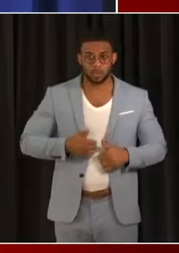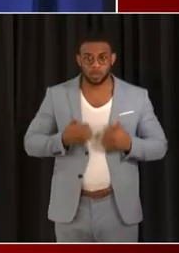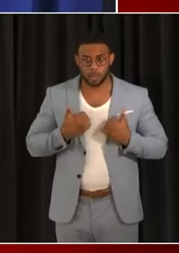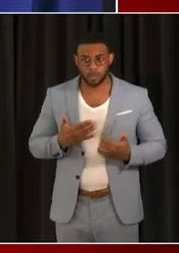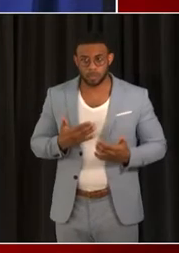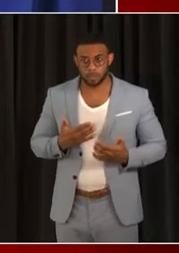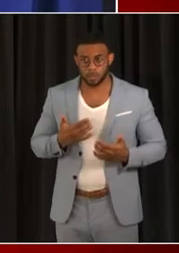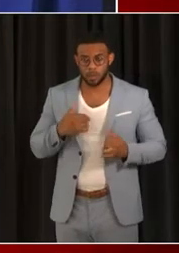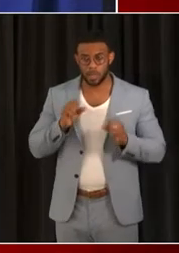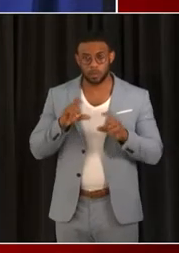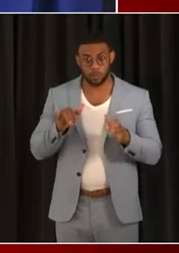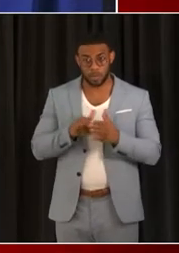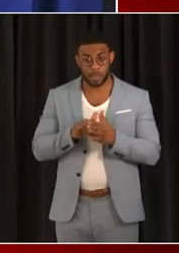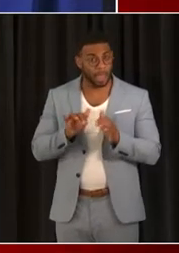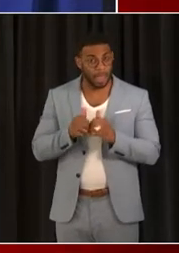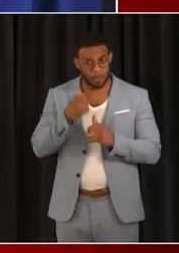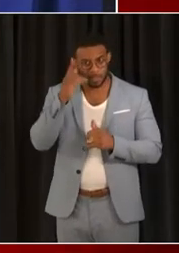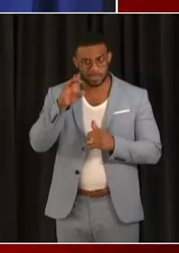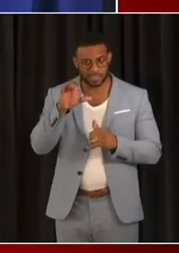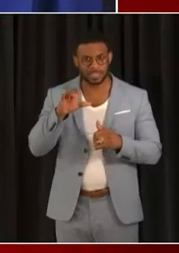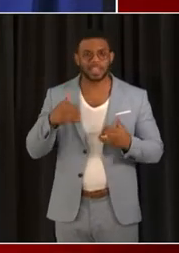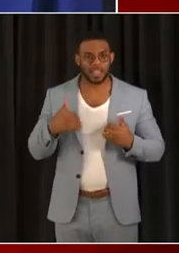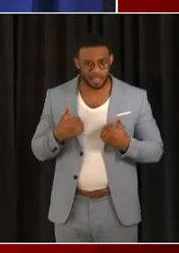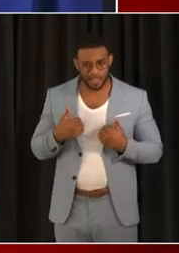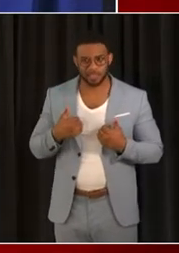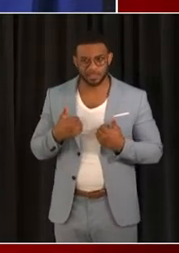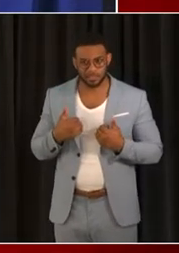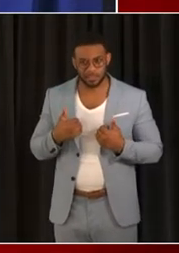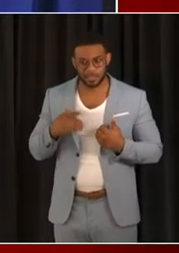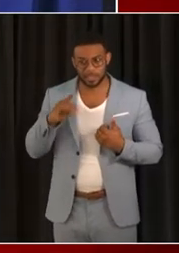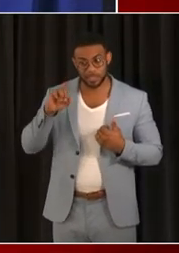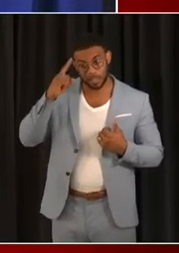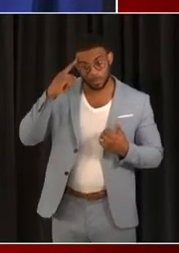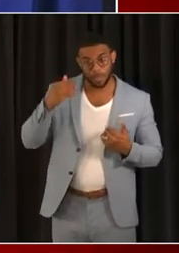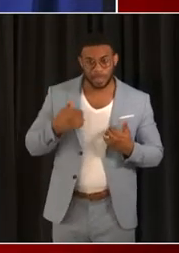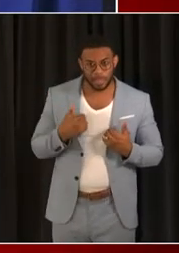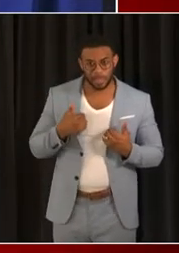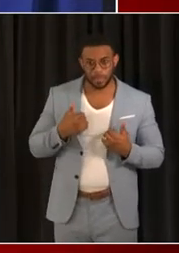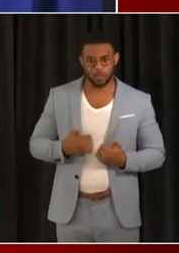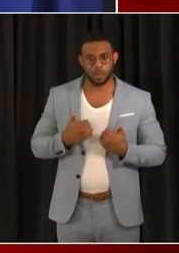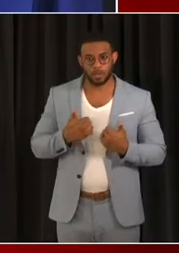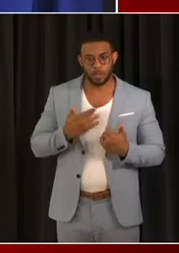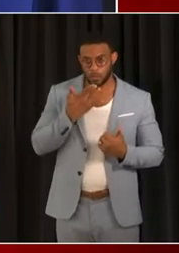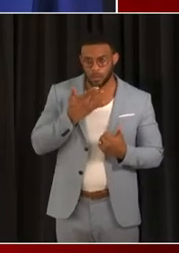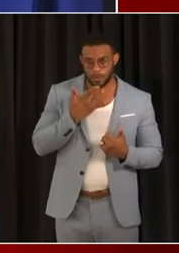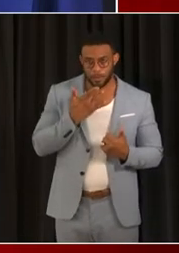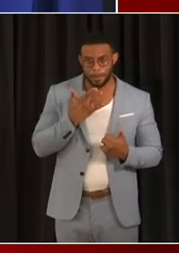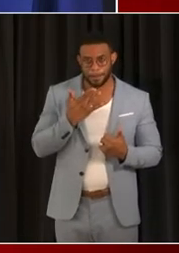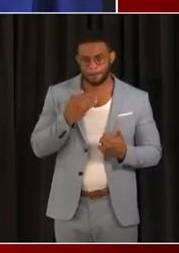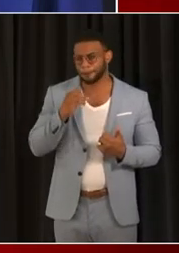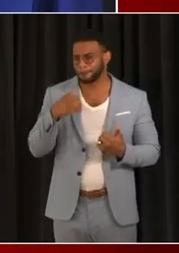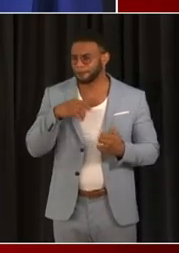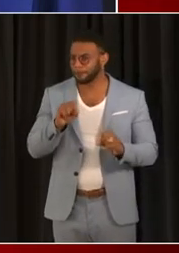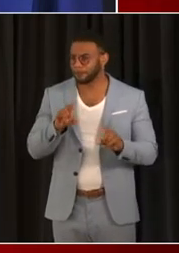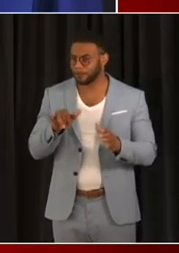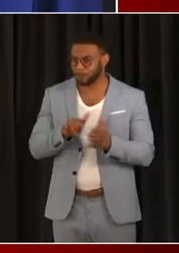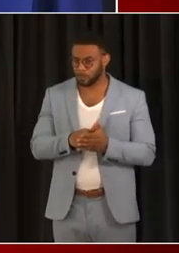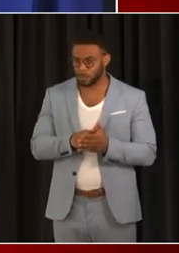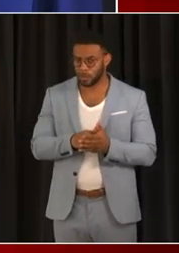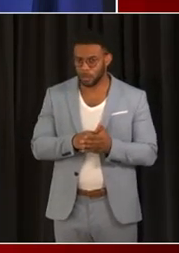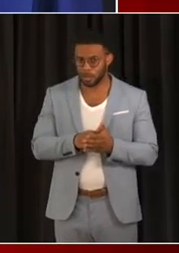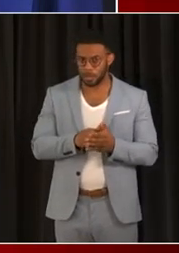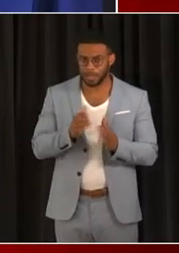DC residents. We were able to do that because DC does have, DC government has a resident preference. And so we were able to